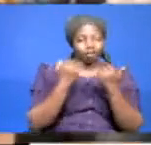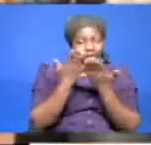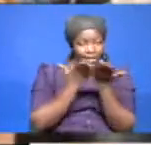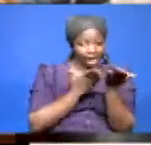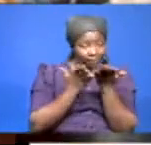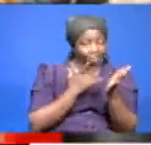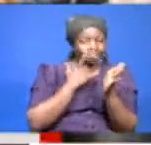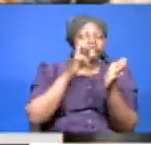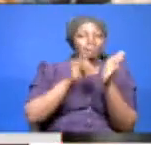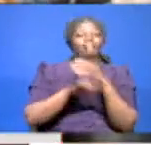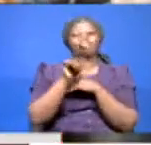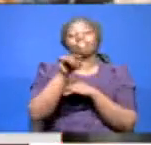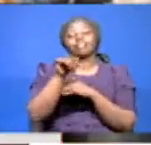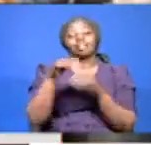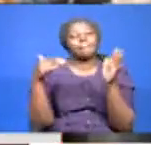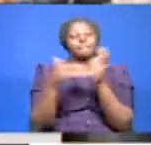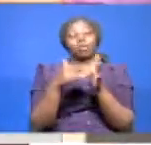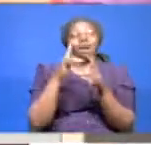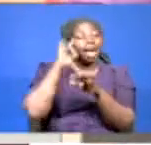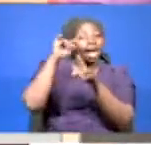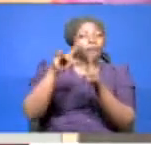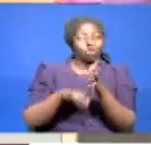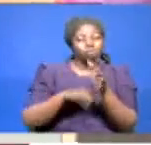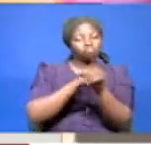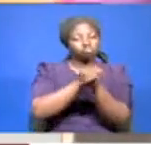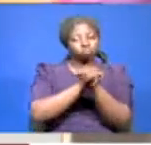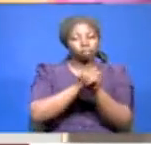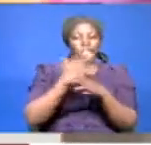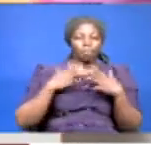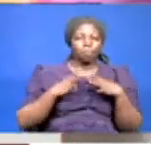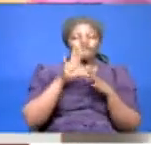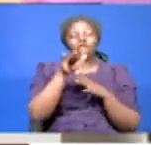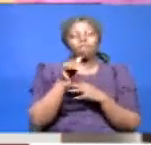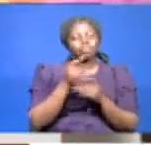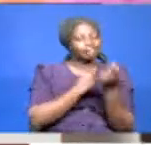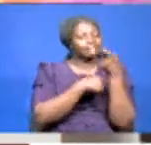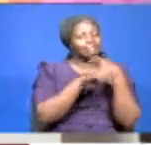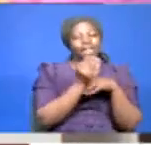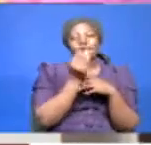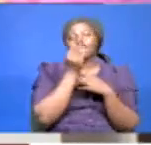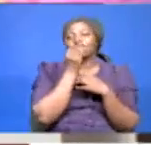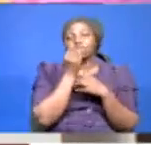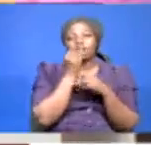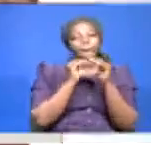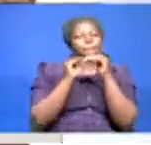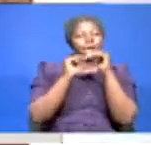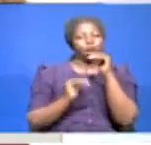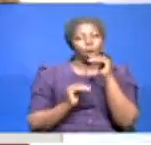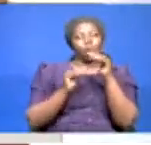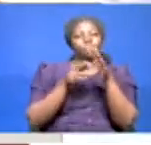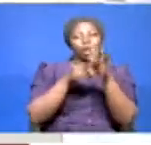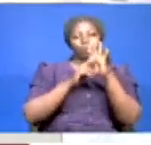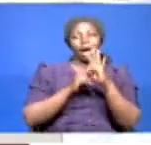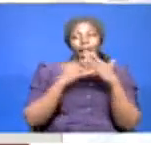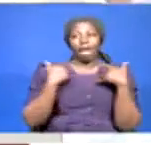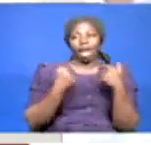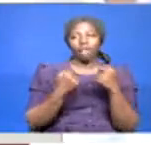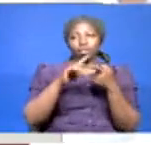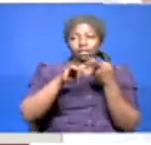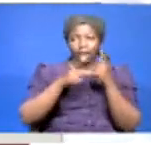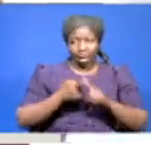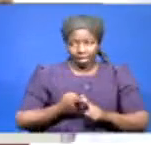ban aims at protecting locals from being sold food below the required health standards. Sasa wakati wa mvua ni rahisi